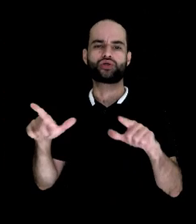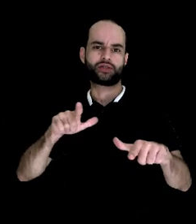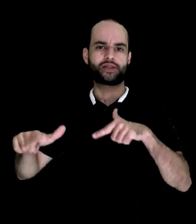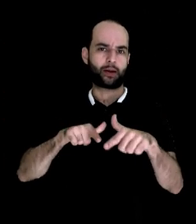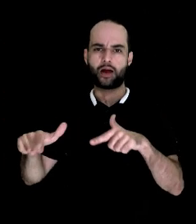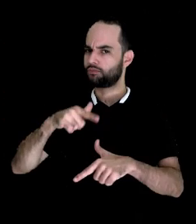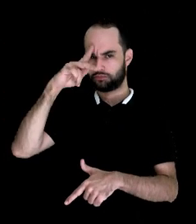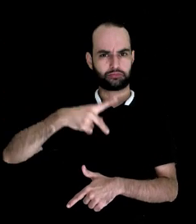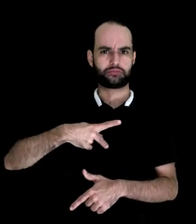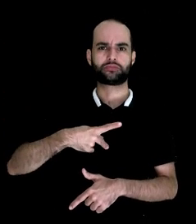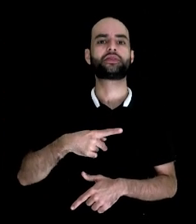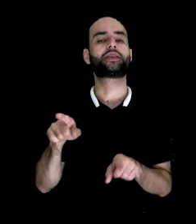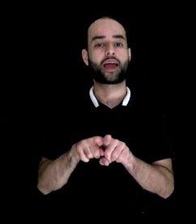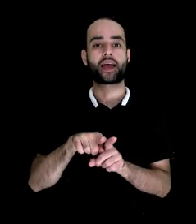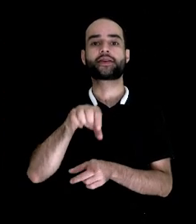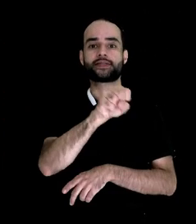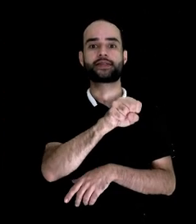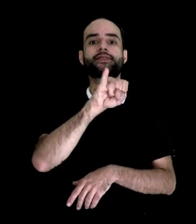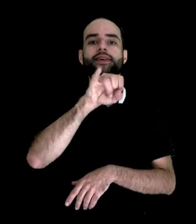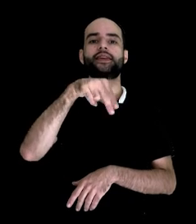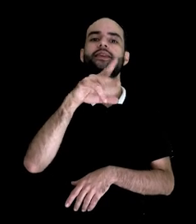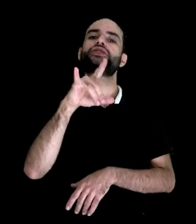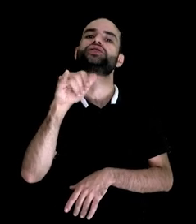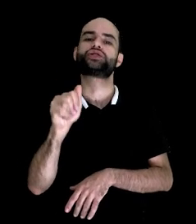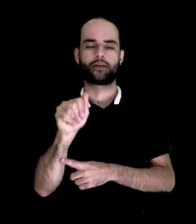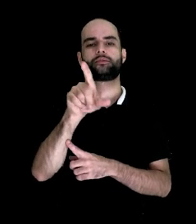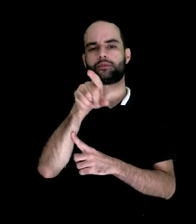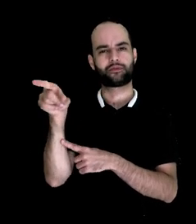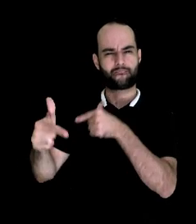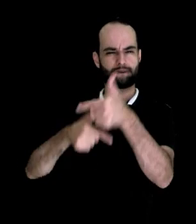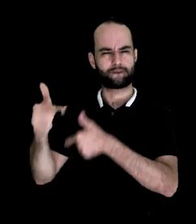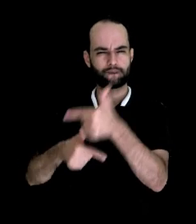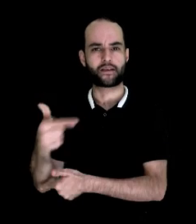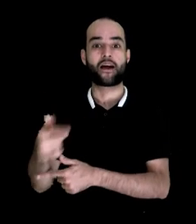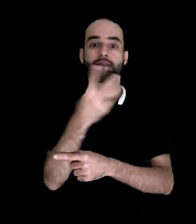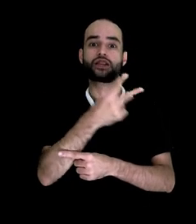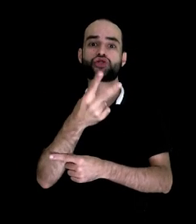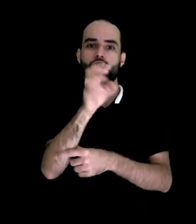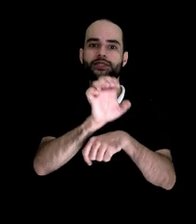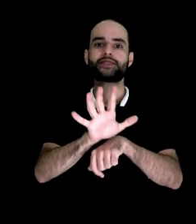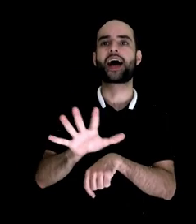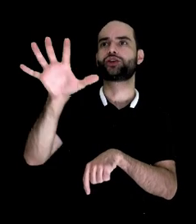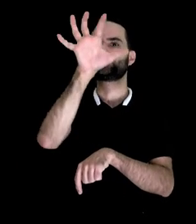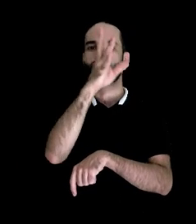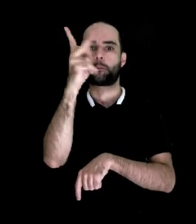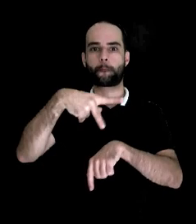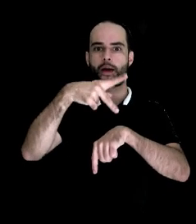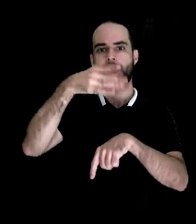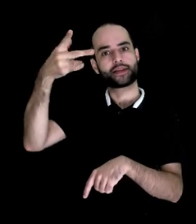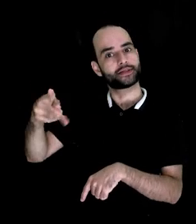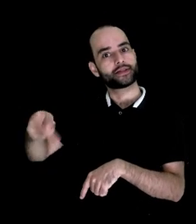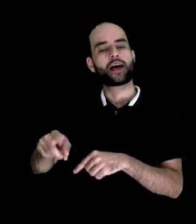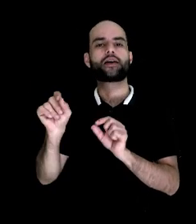work on their own." 1 line below, in centered red ink, is written, "Since India and partner organizations